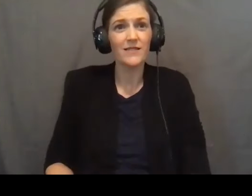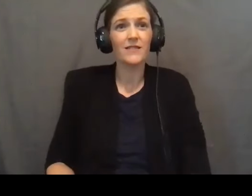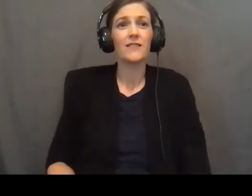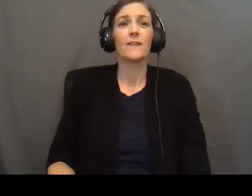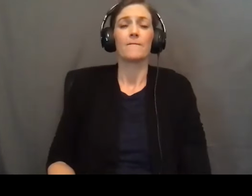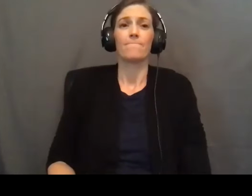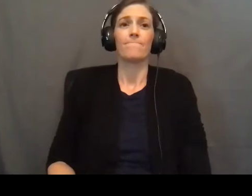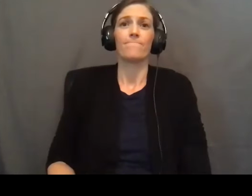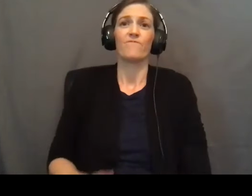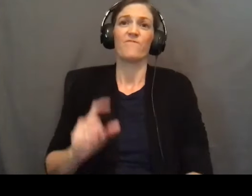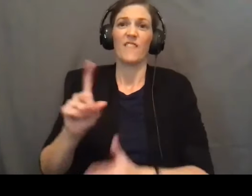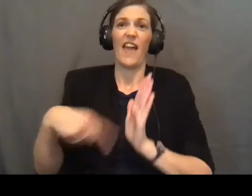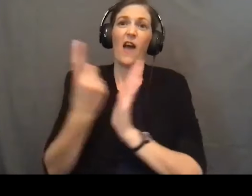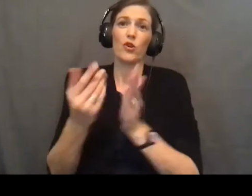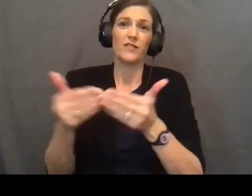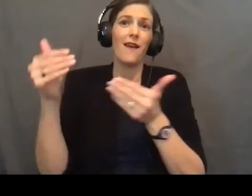in the hours to come.